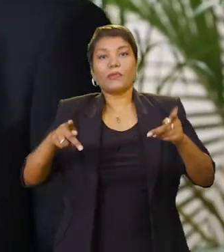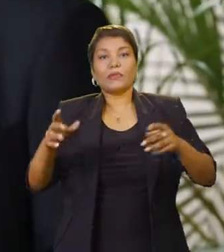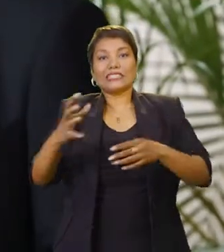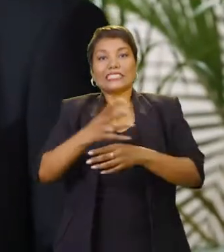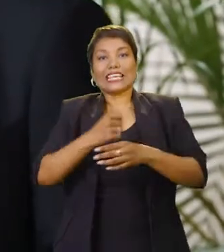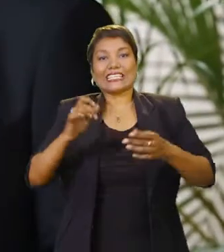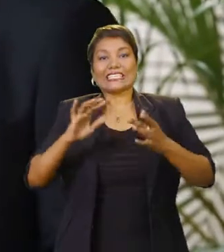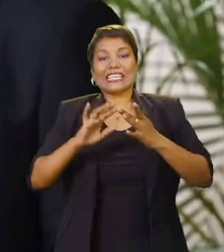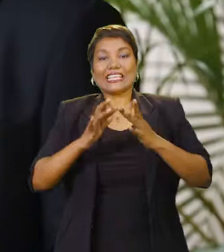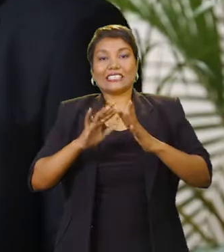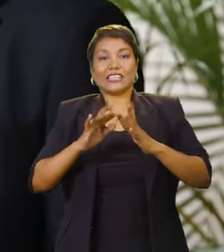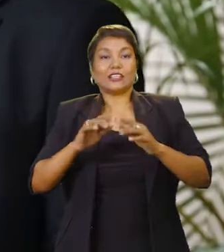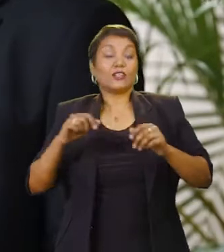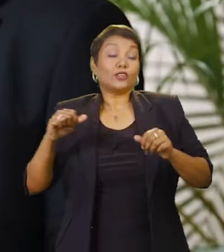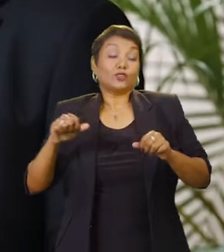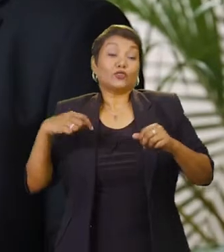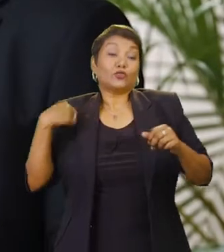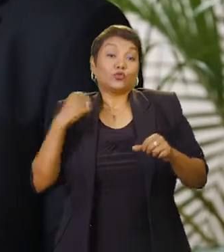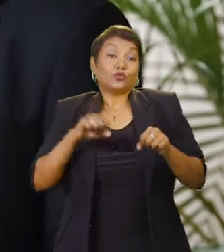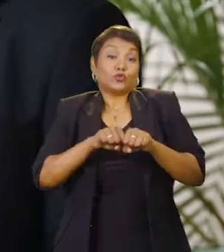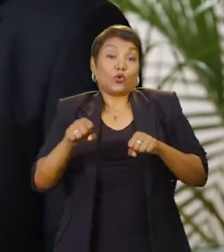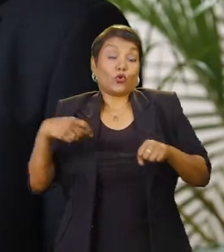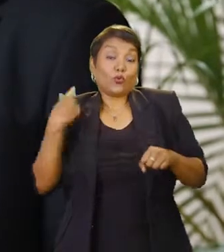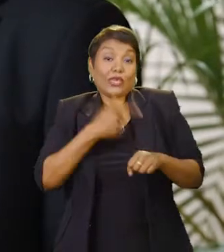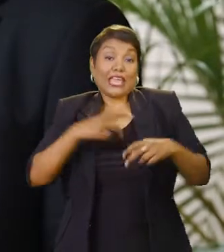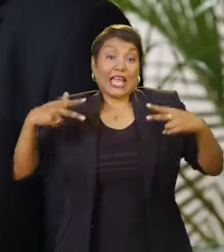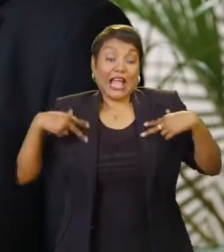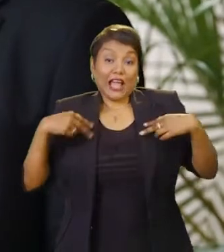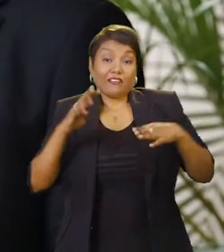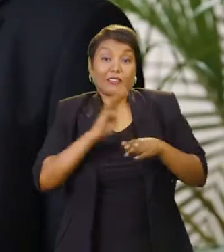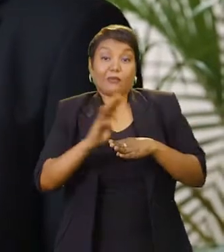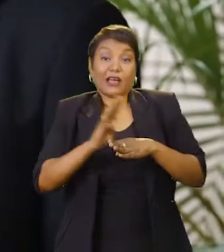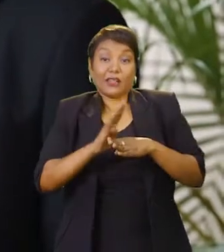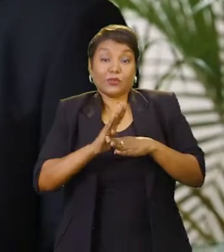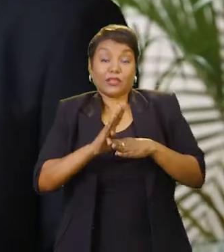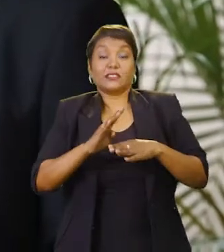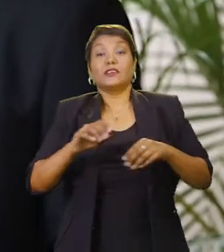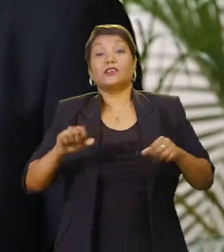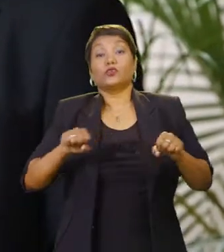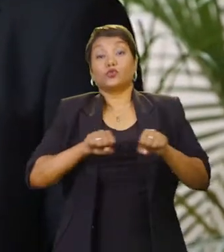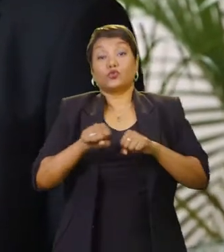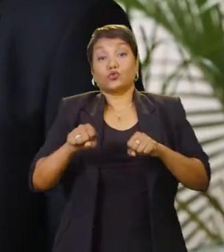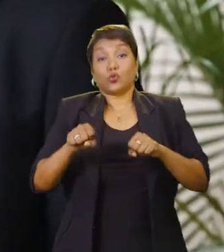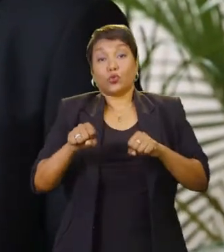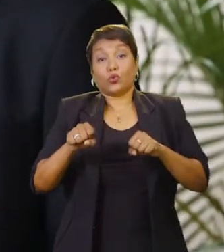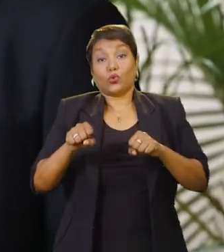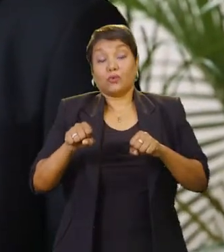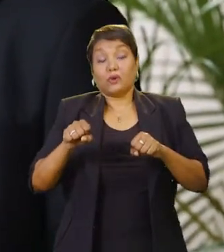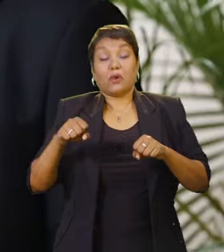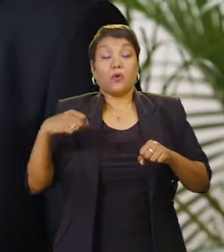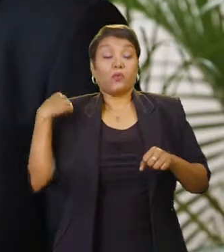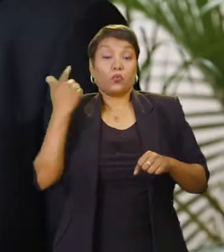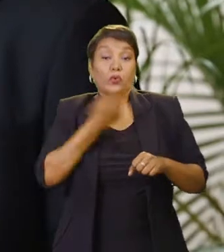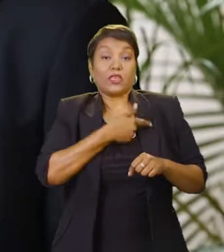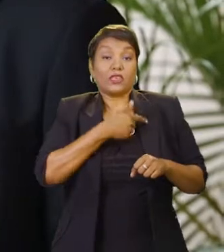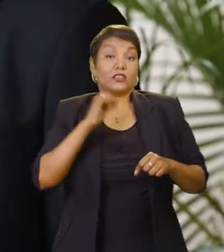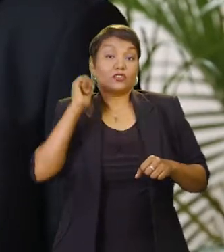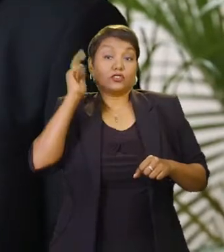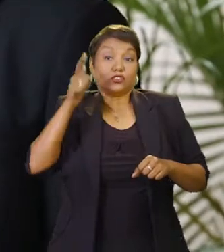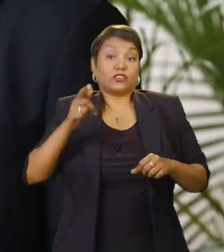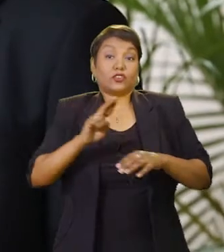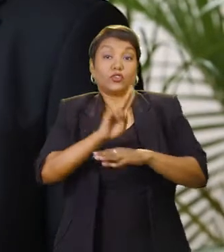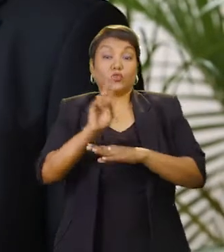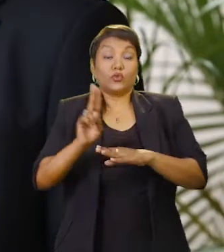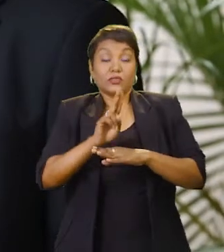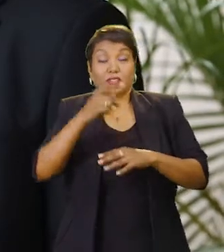what we're working with. But just to be clear, it's not really about spectral congestion in the Trinidad context. It's a little bit more about the